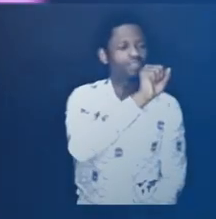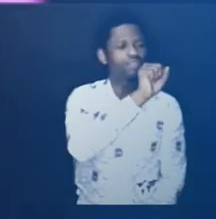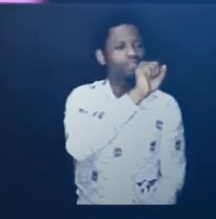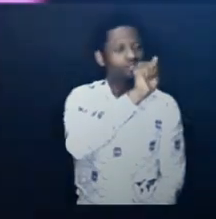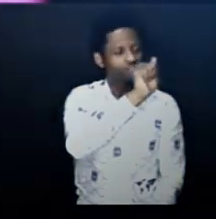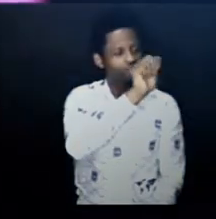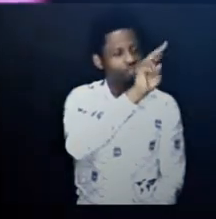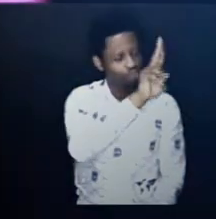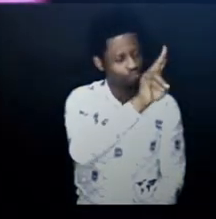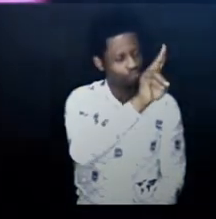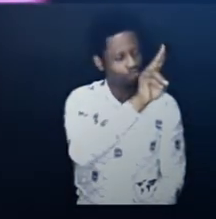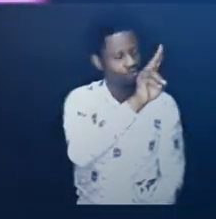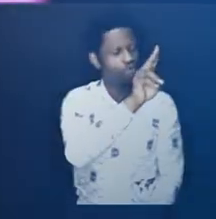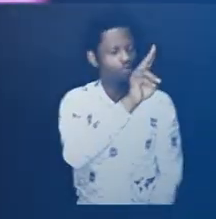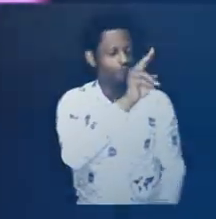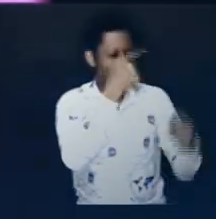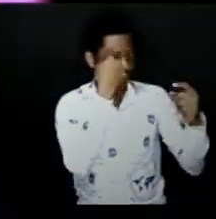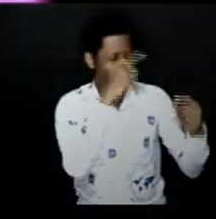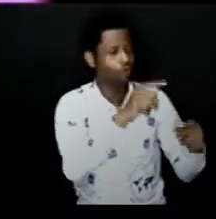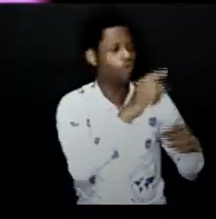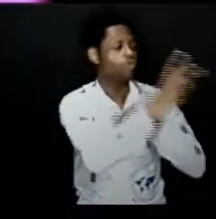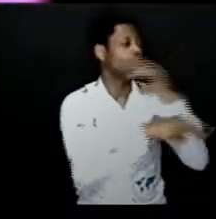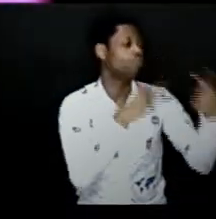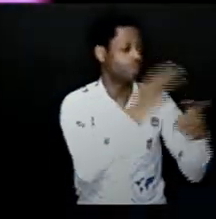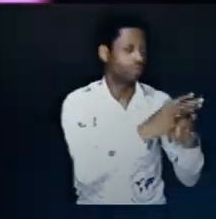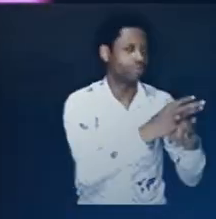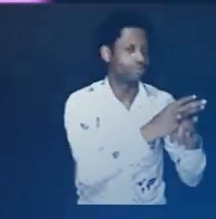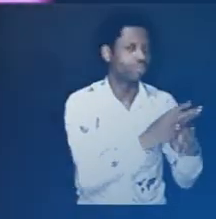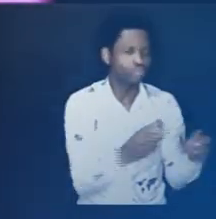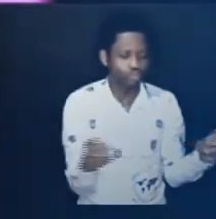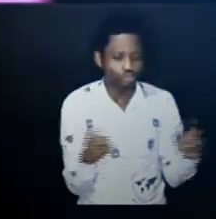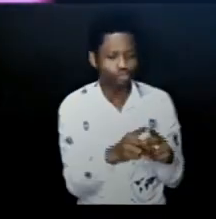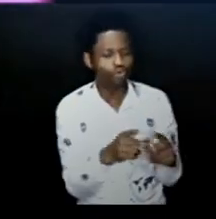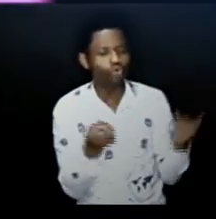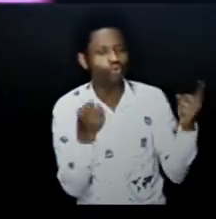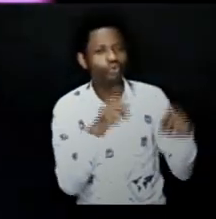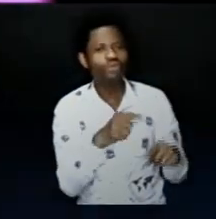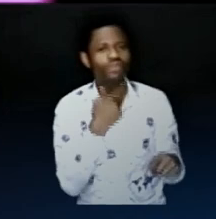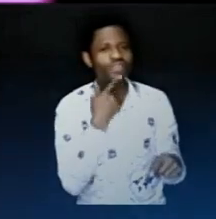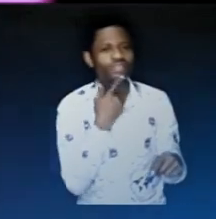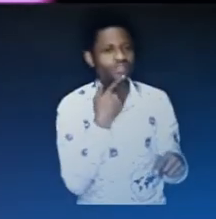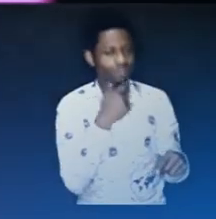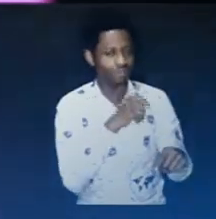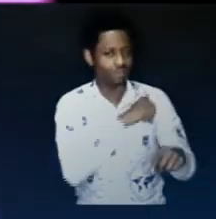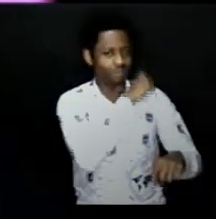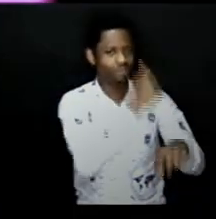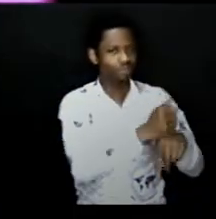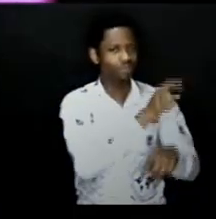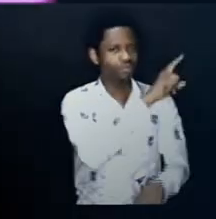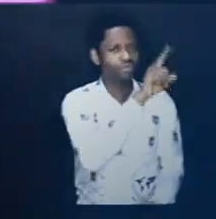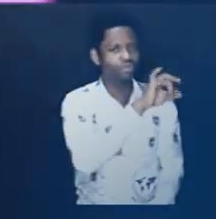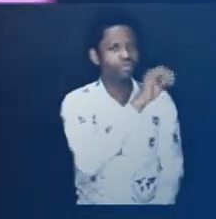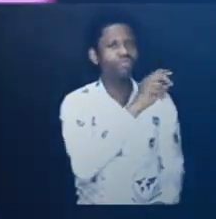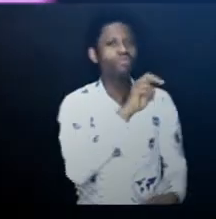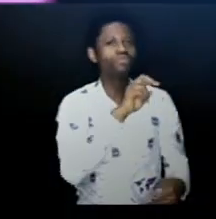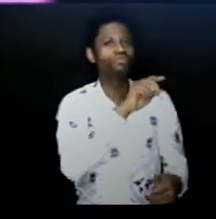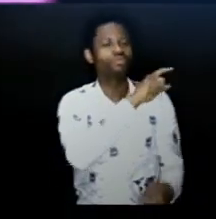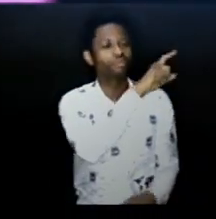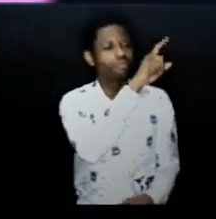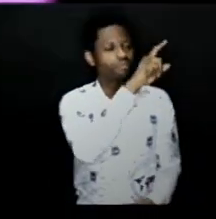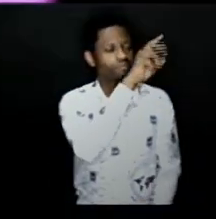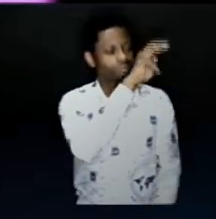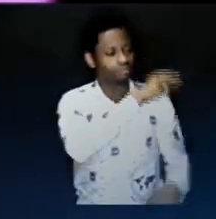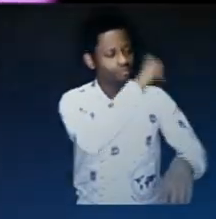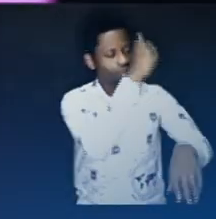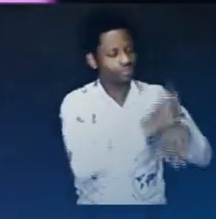about institutions of the world. Jacob jina ho ema huhumu die na Esau jina ho ema honam die nti ye kazio